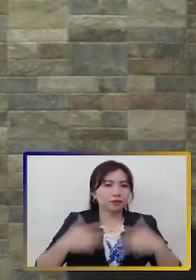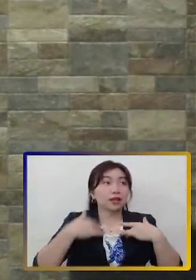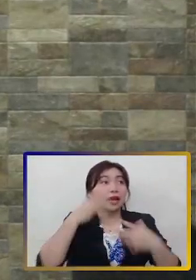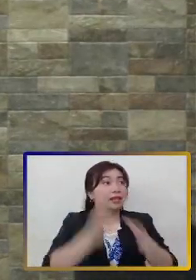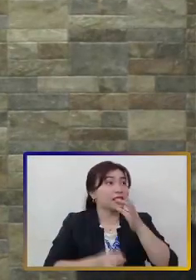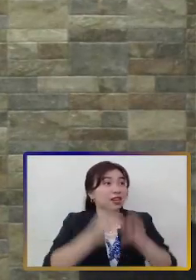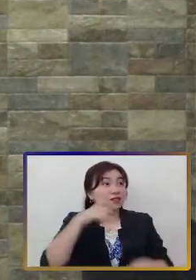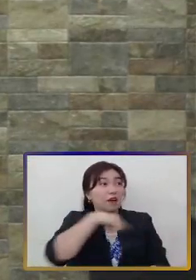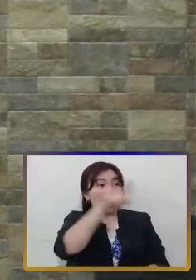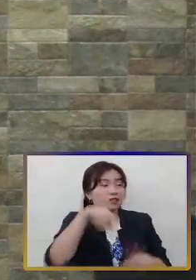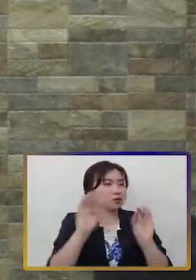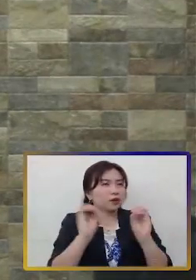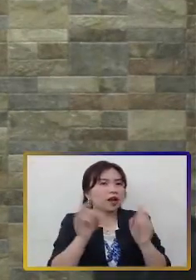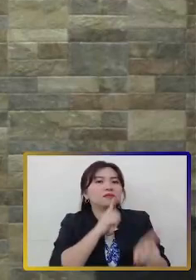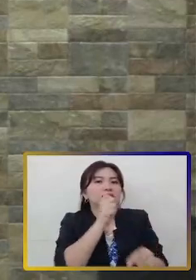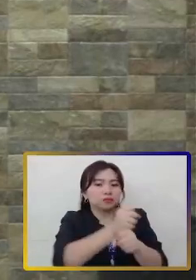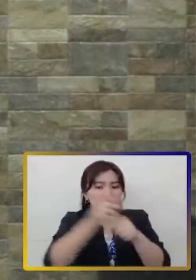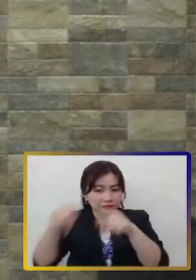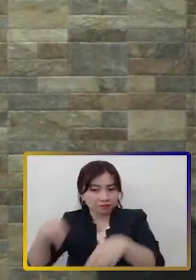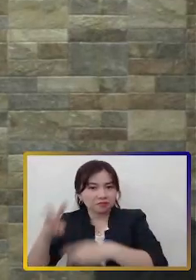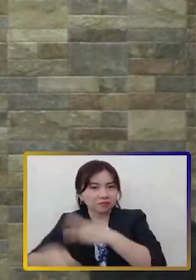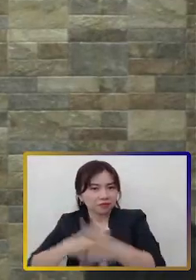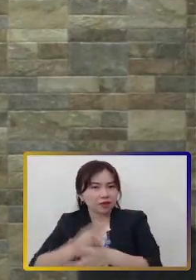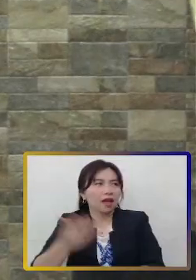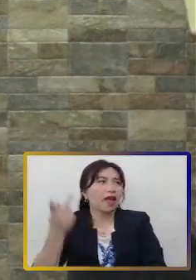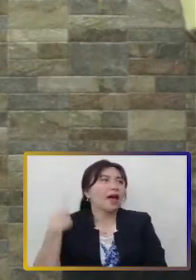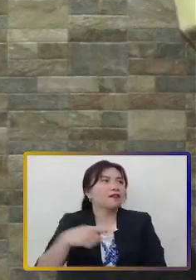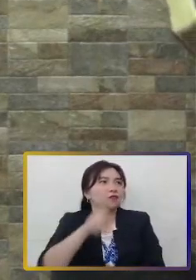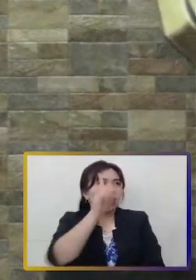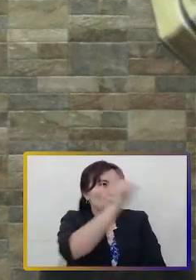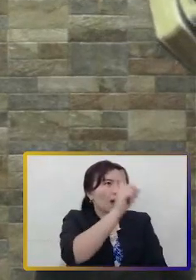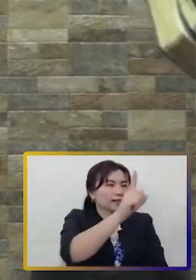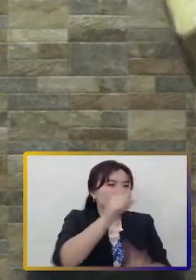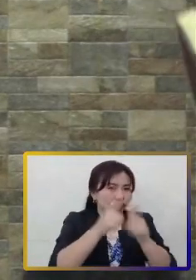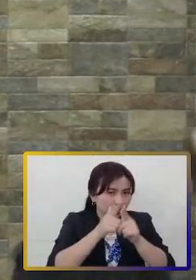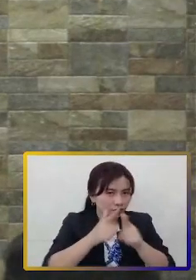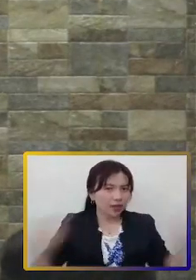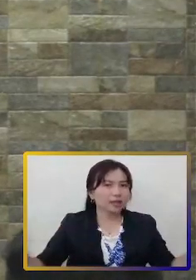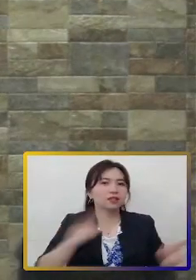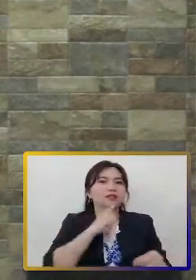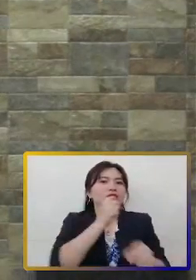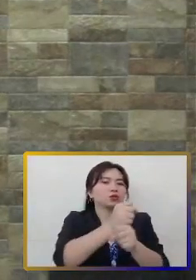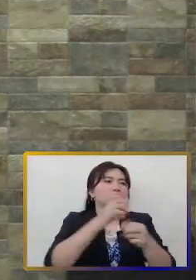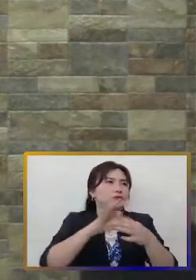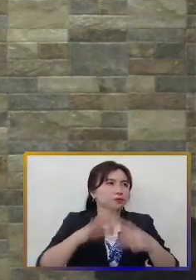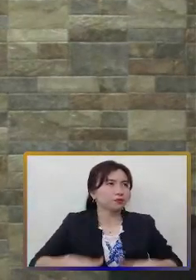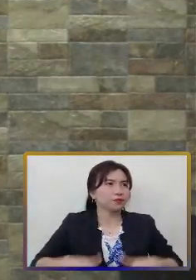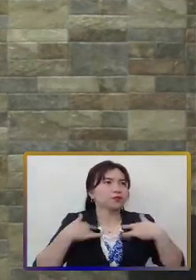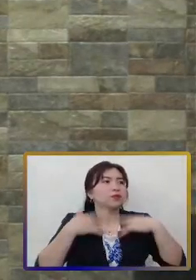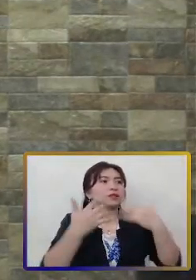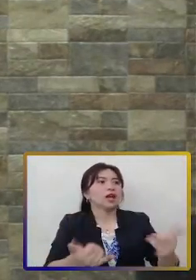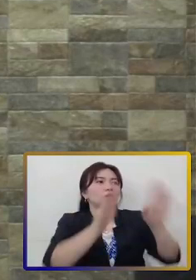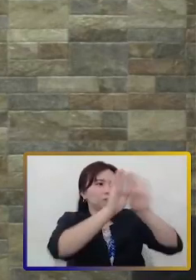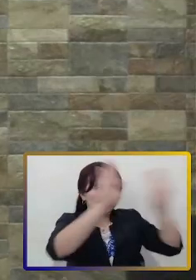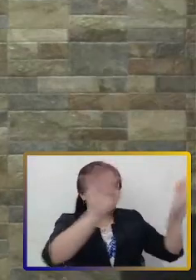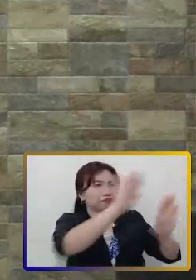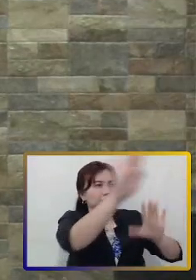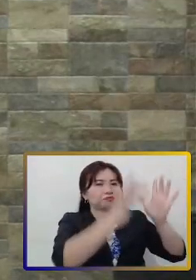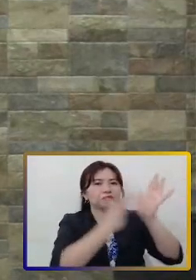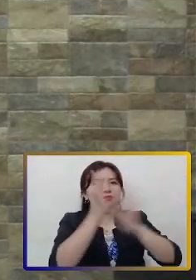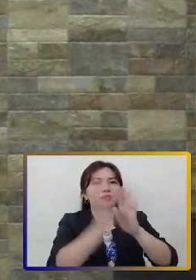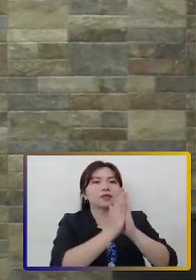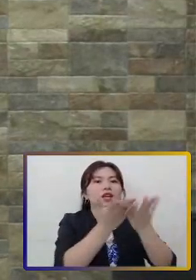sa mundong ginagalawan natin There's only one greatest assurance of life John chapter 14 verse